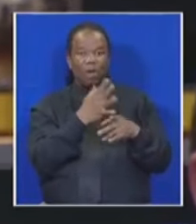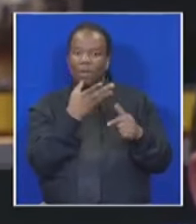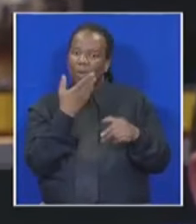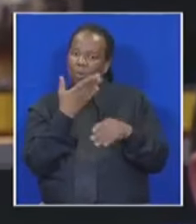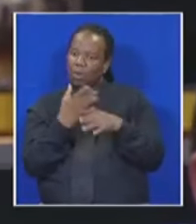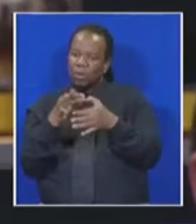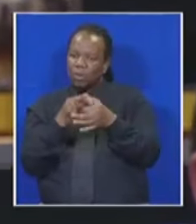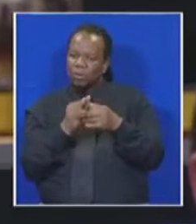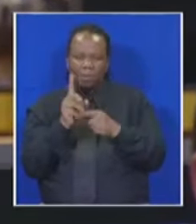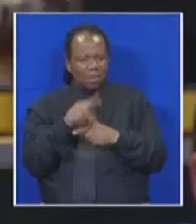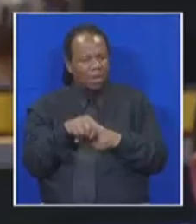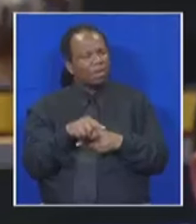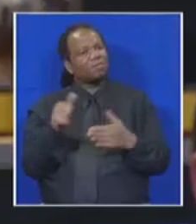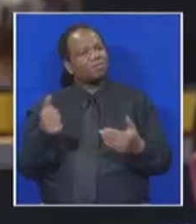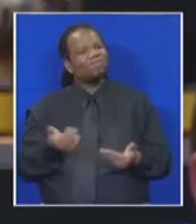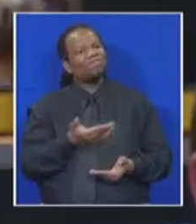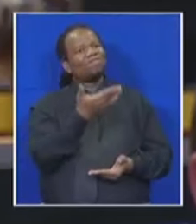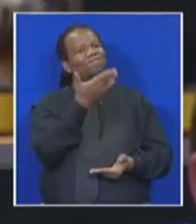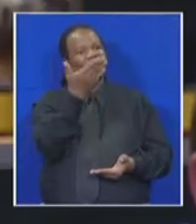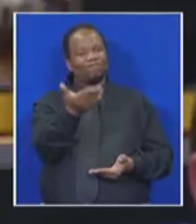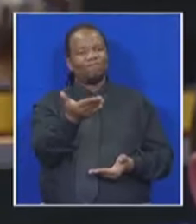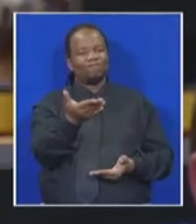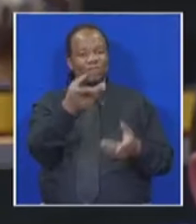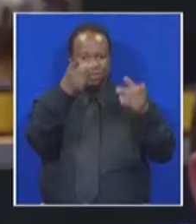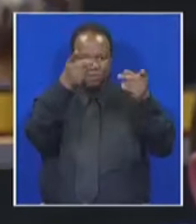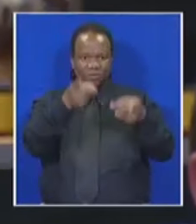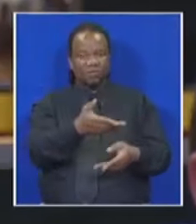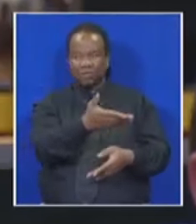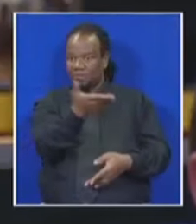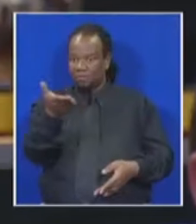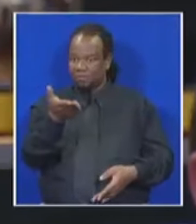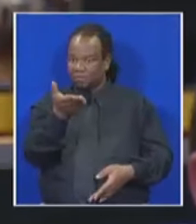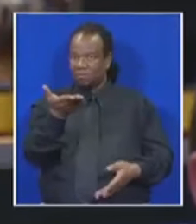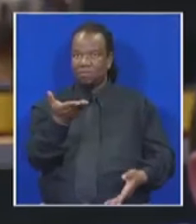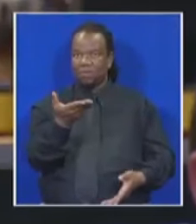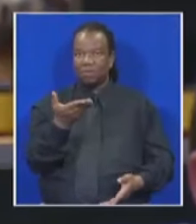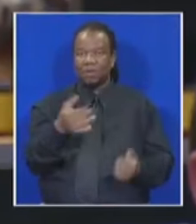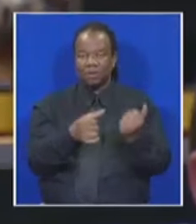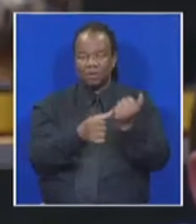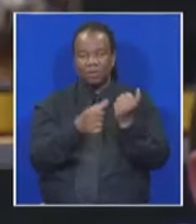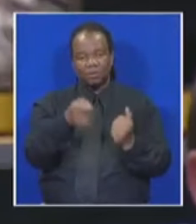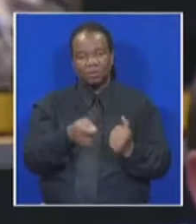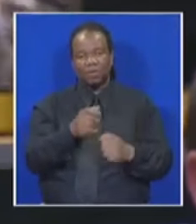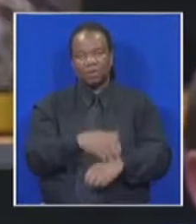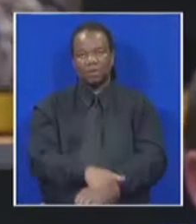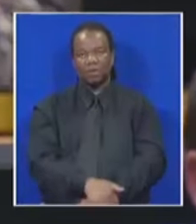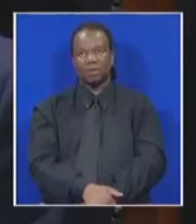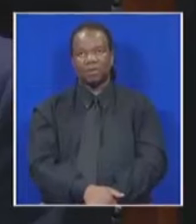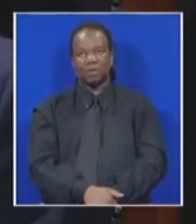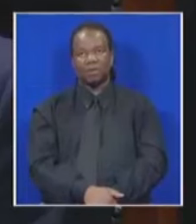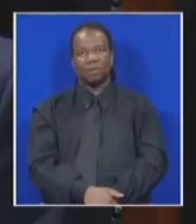So put the matter to the House for a decision, Chief Whip, Deputy Speaker.